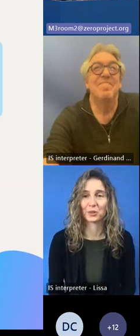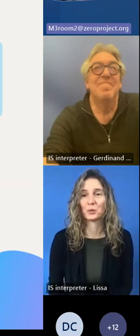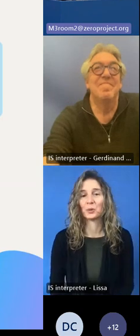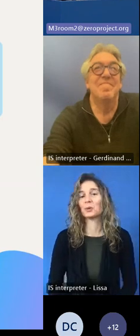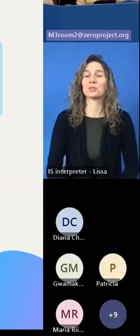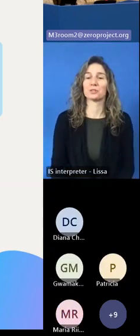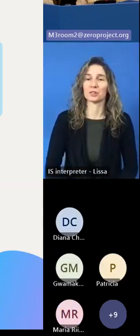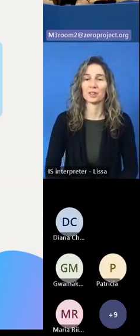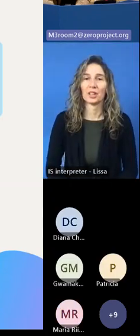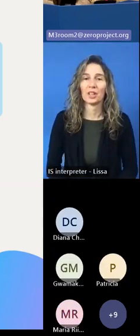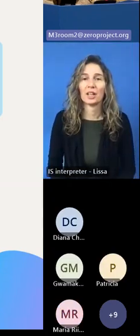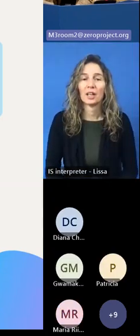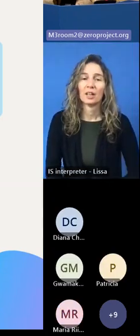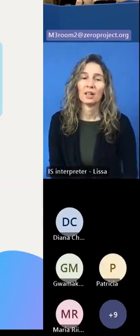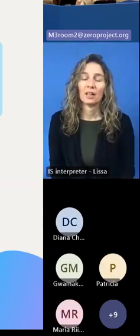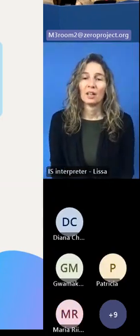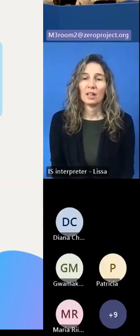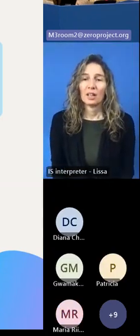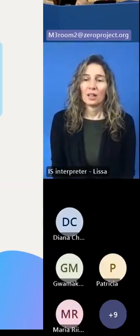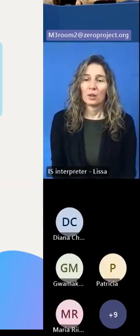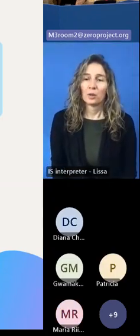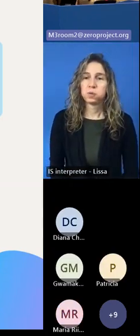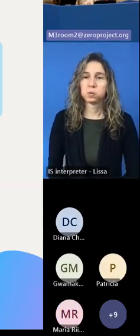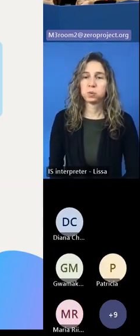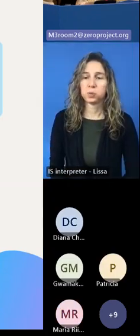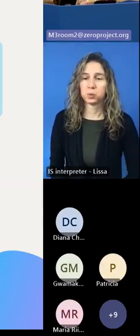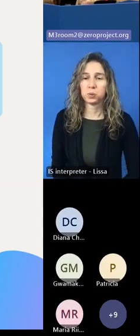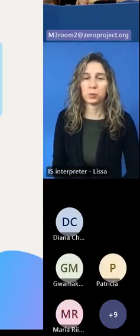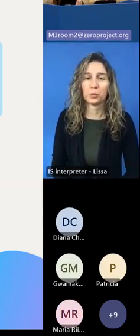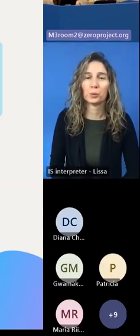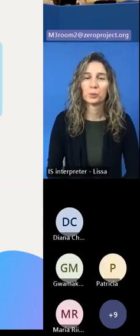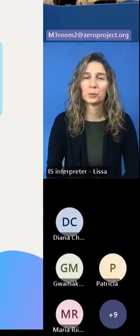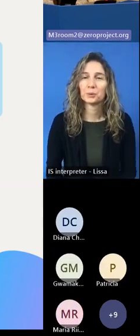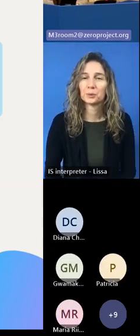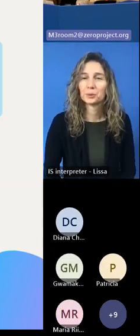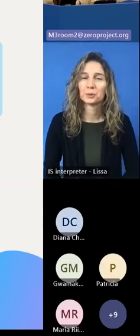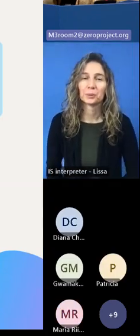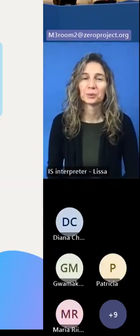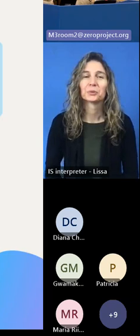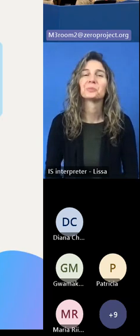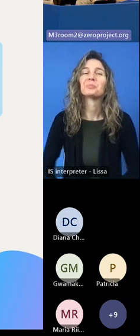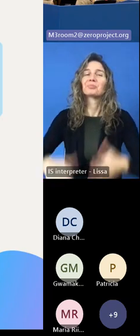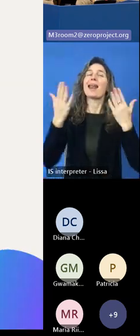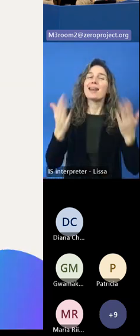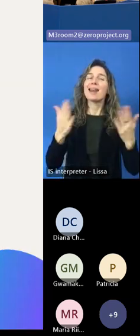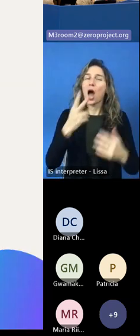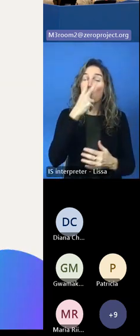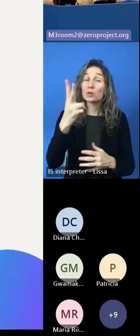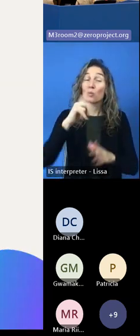are people with disabilities, and 90% of our graduates are already employed.